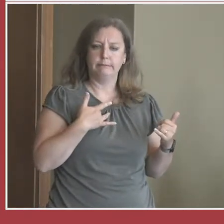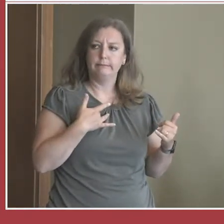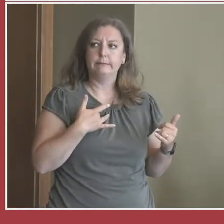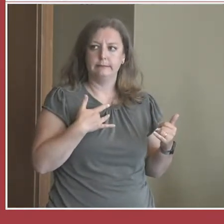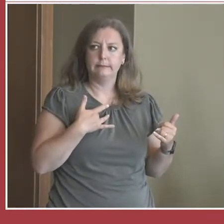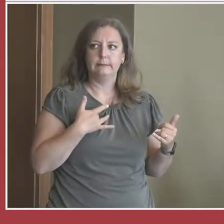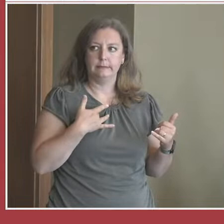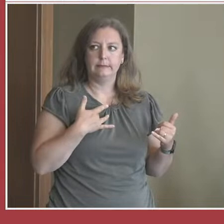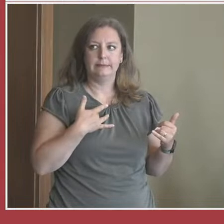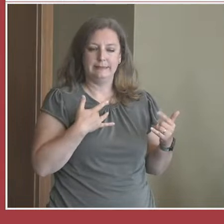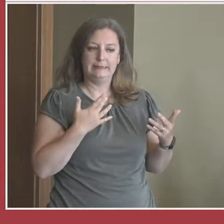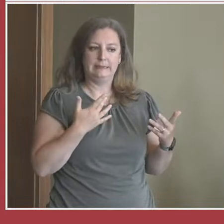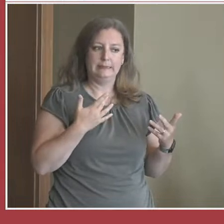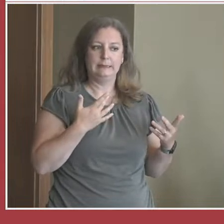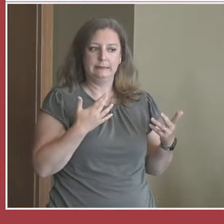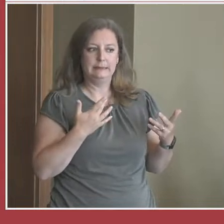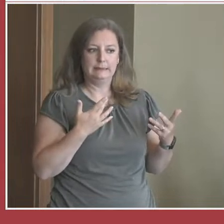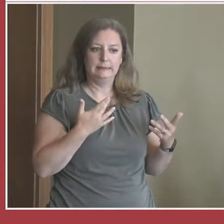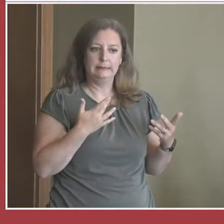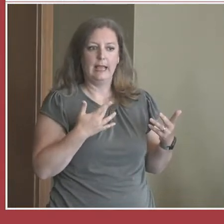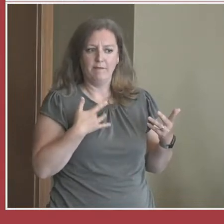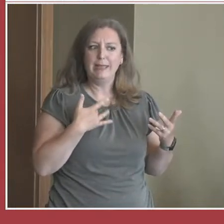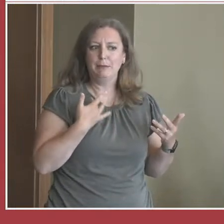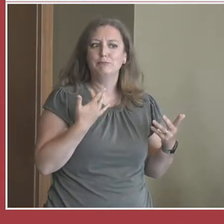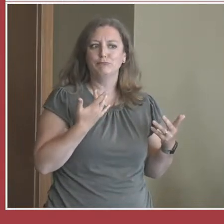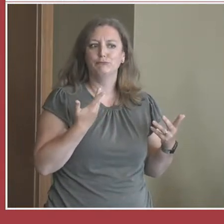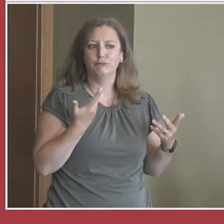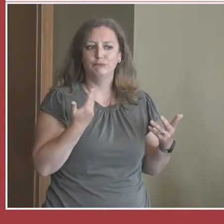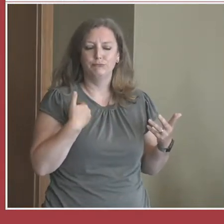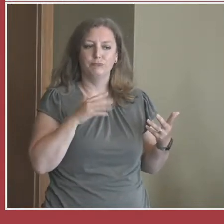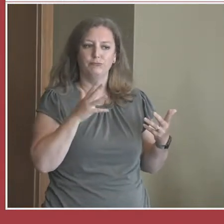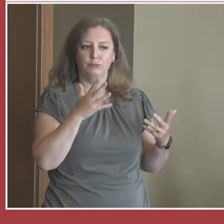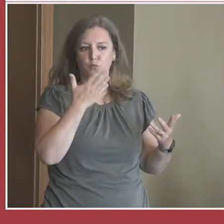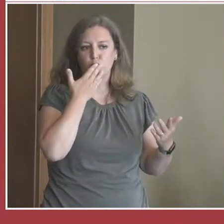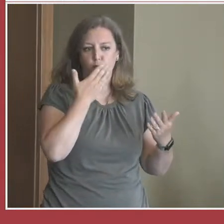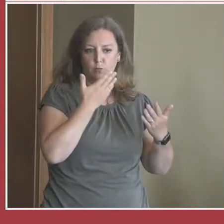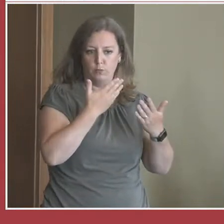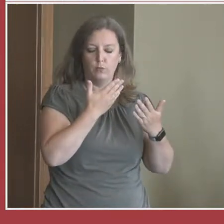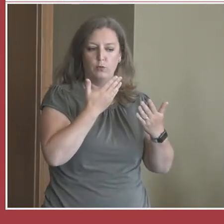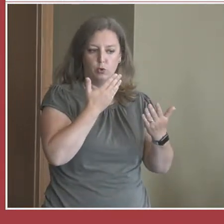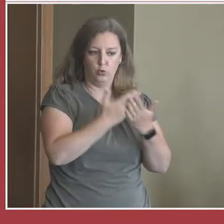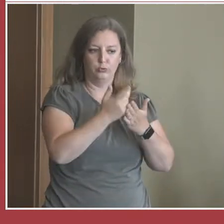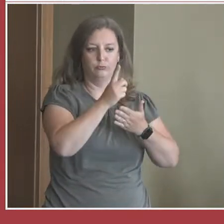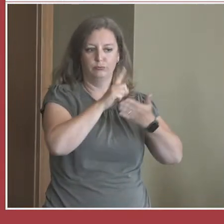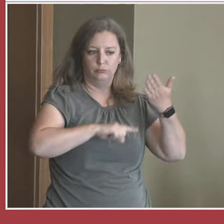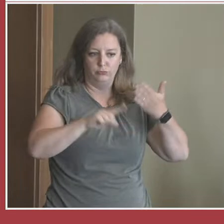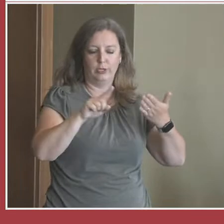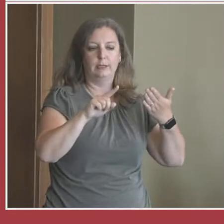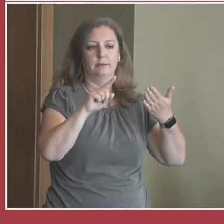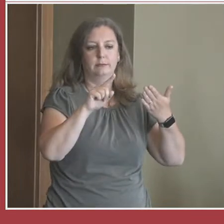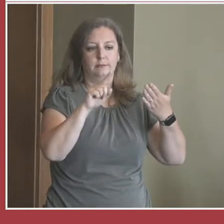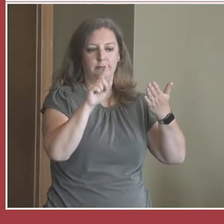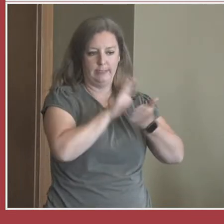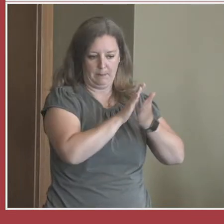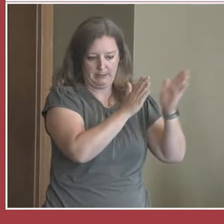to speak for everybody, we feel like we have a fairly well-vetted campus plan.